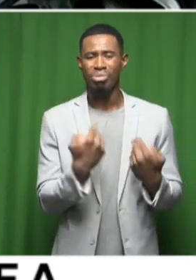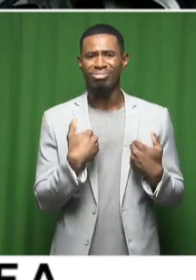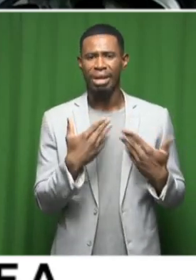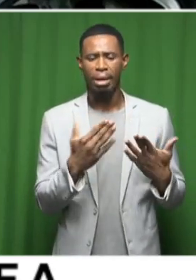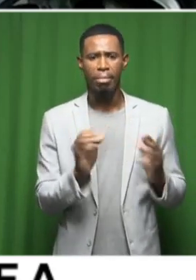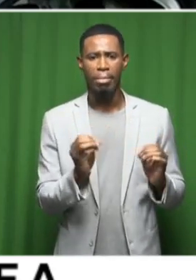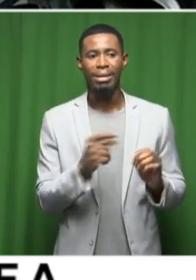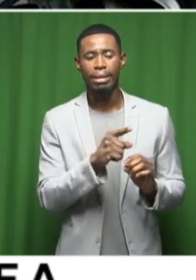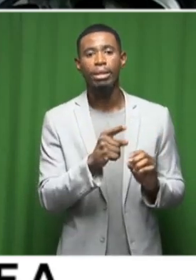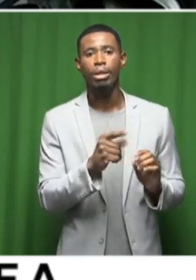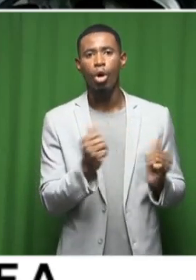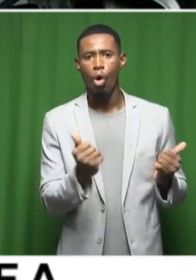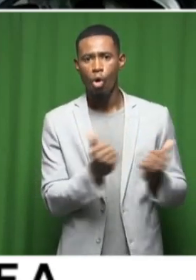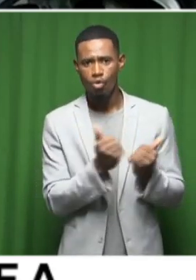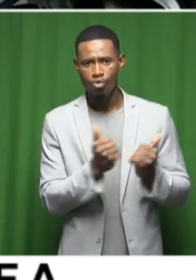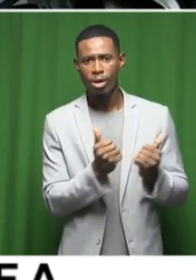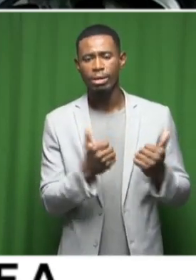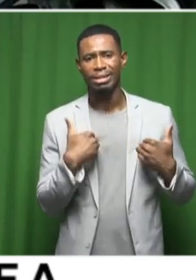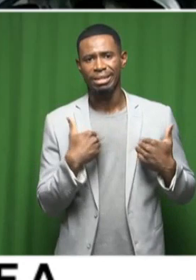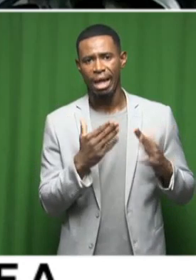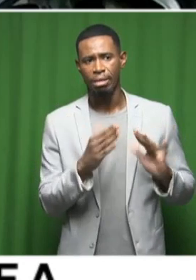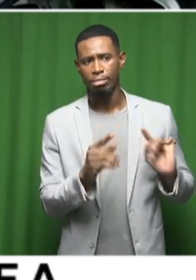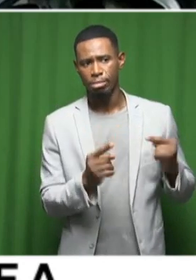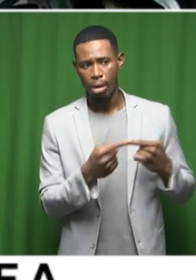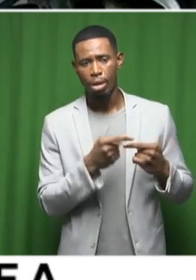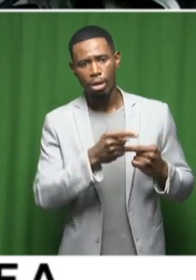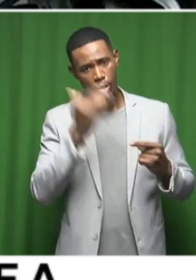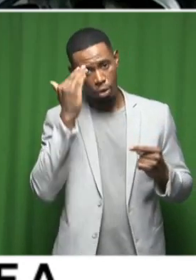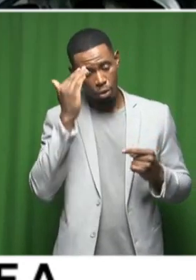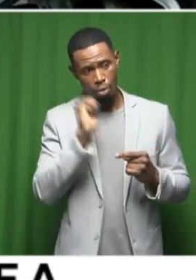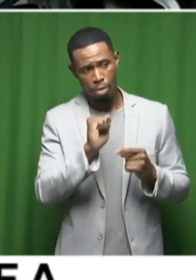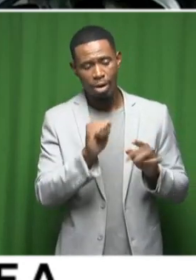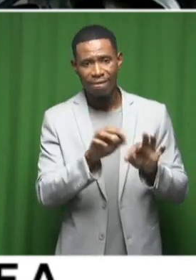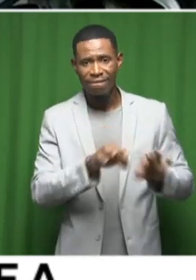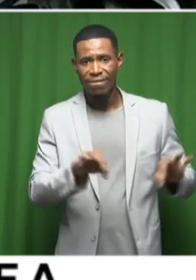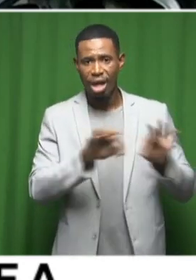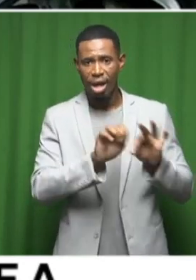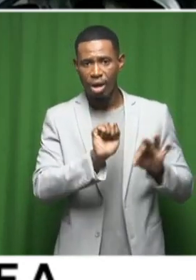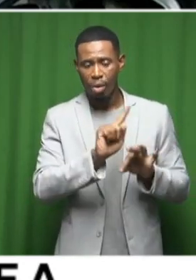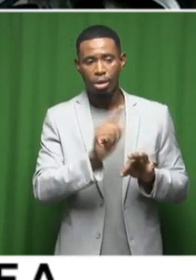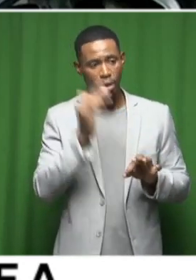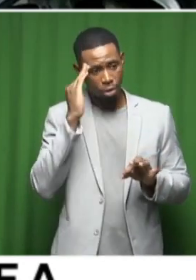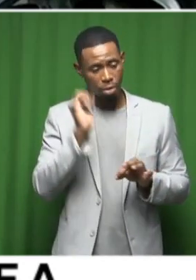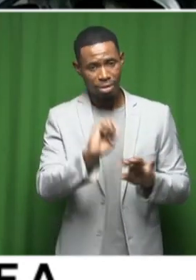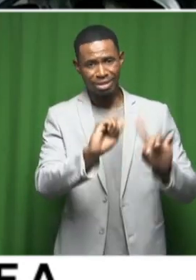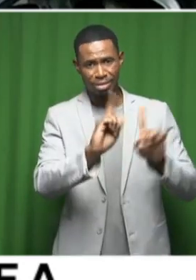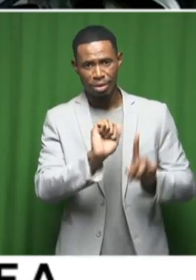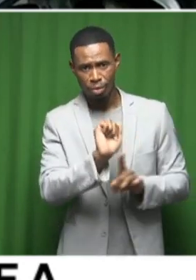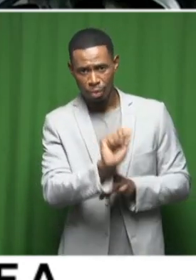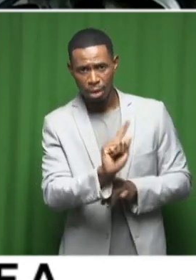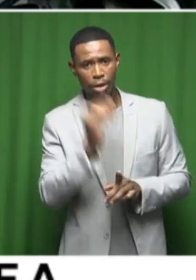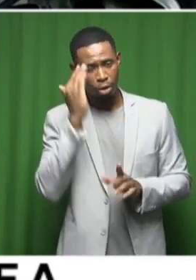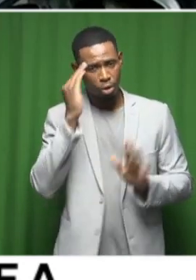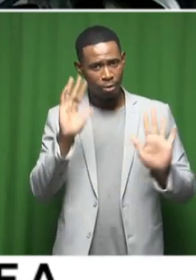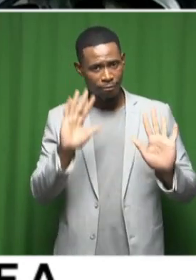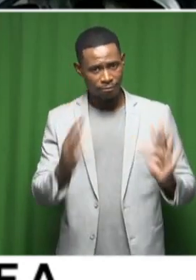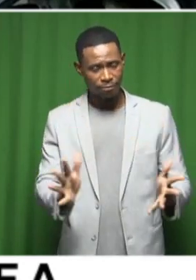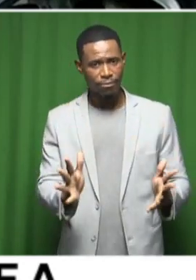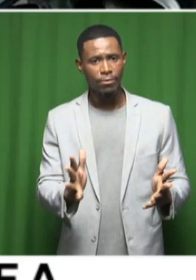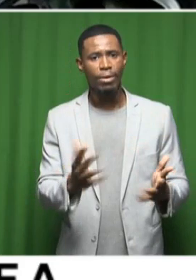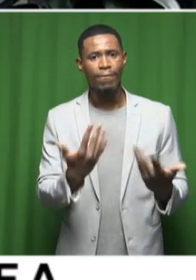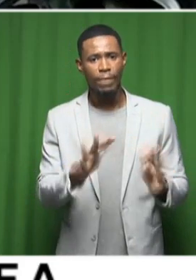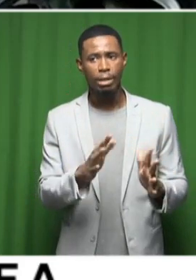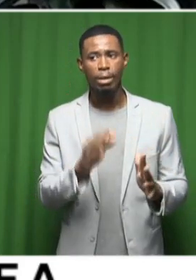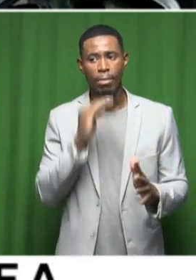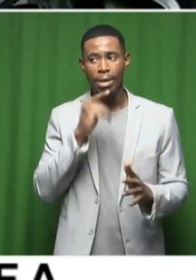scale-up. So it's a company who has a sense of what their value proposition is. They know what makes them unique and good at what they do and attractive to a